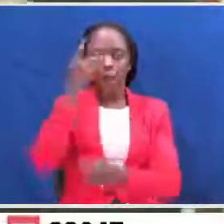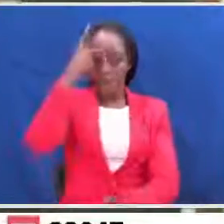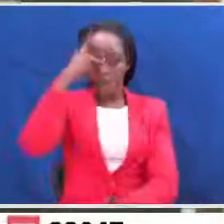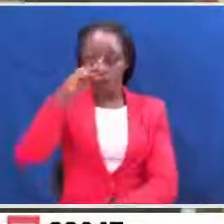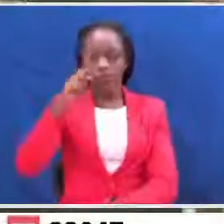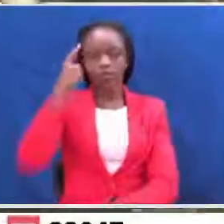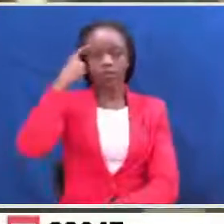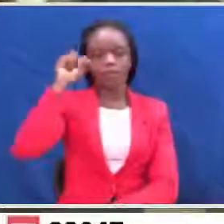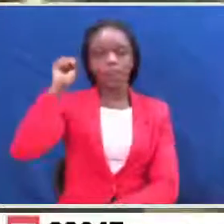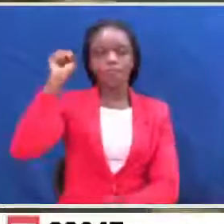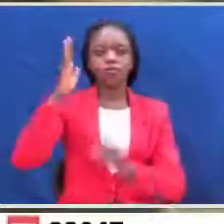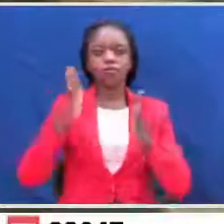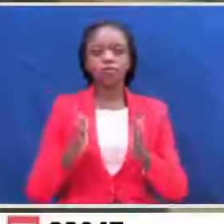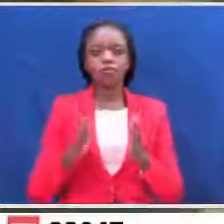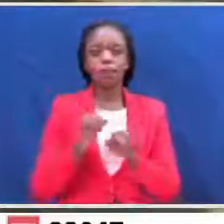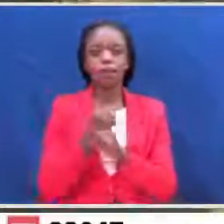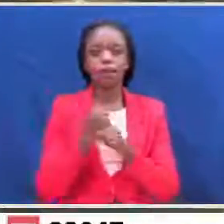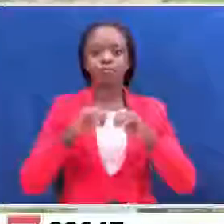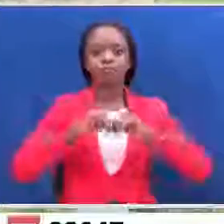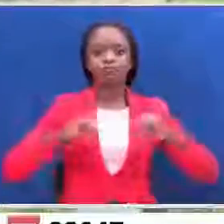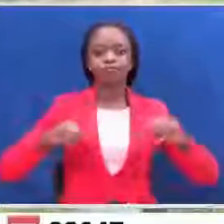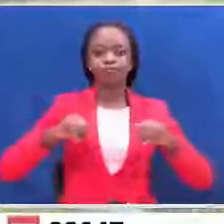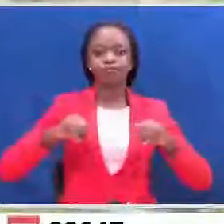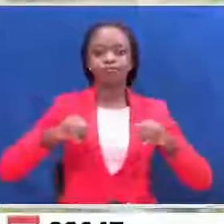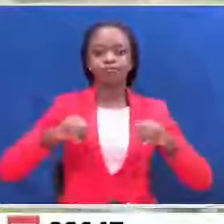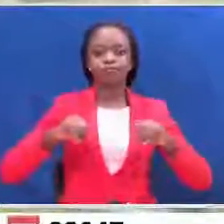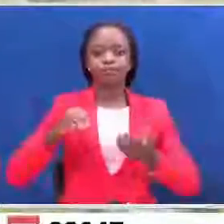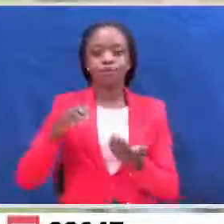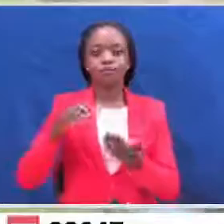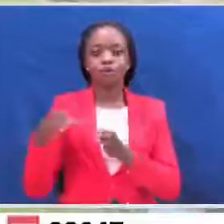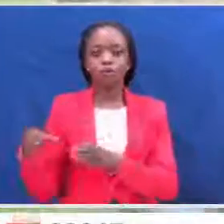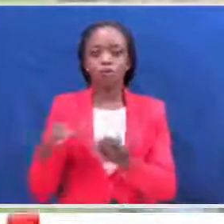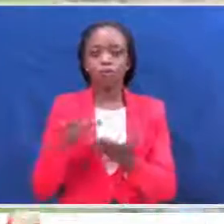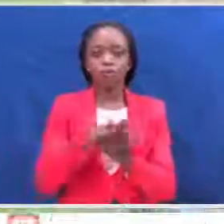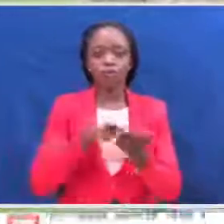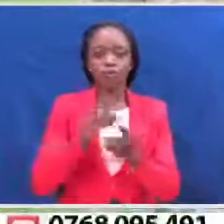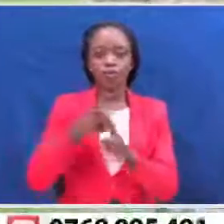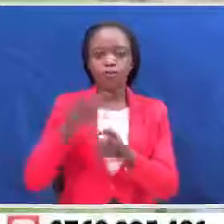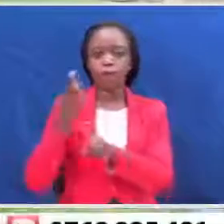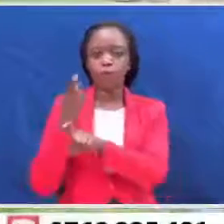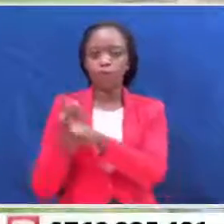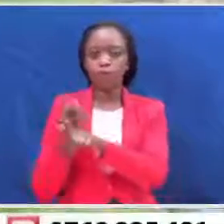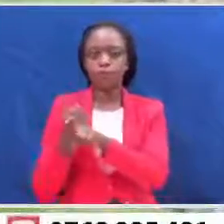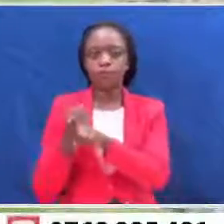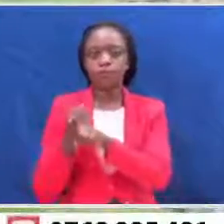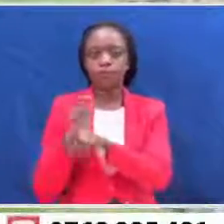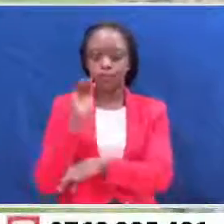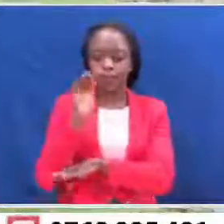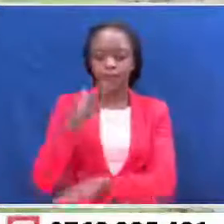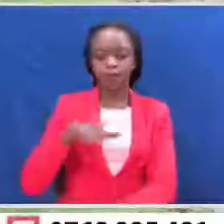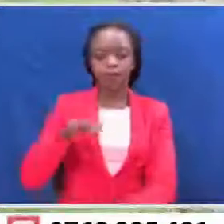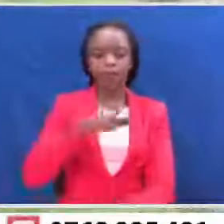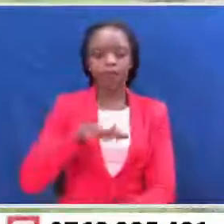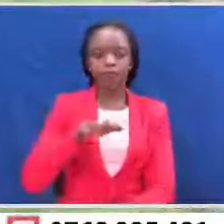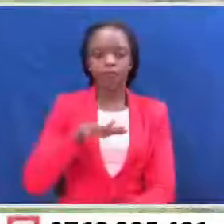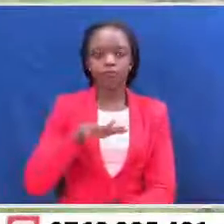various politicians causing divisions in the constituency. Community-based organizations from Kwale County have urged residents in Ukunda